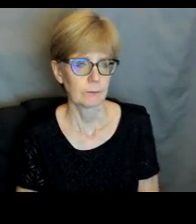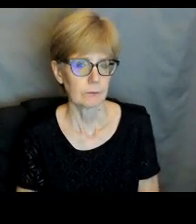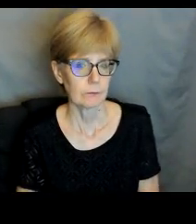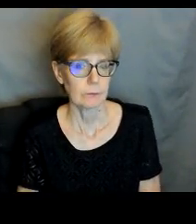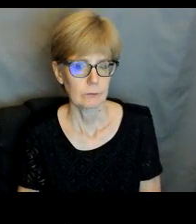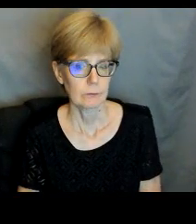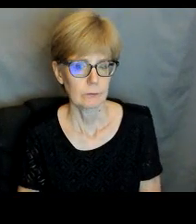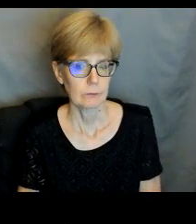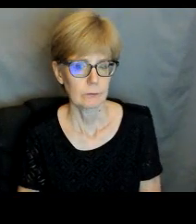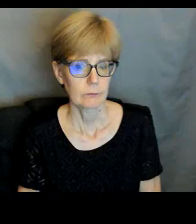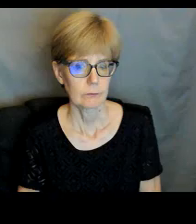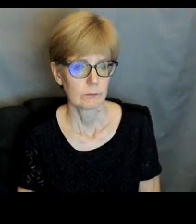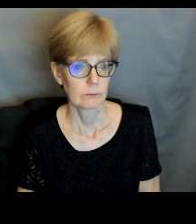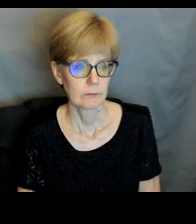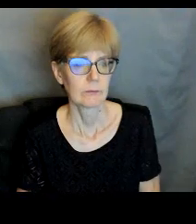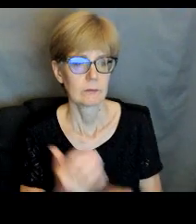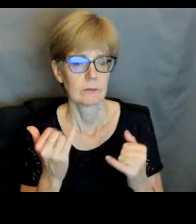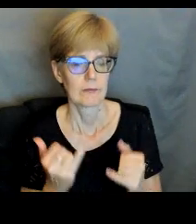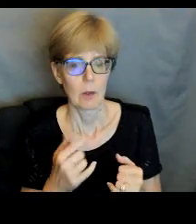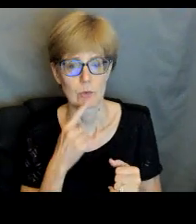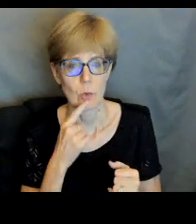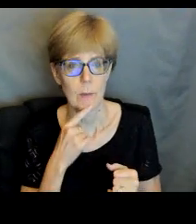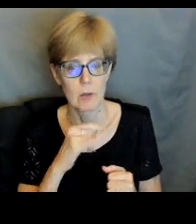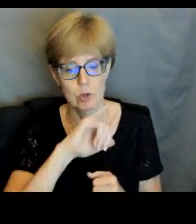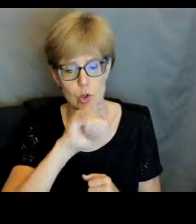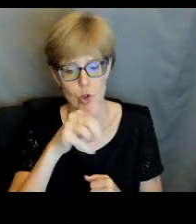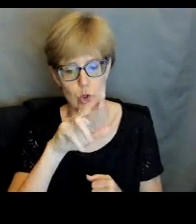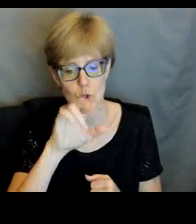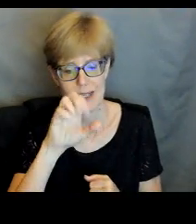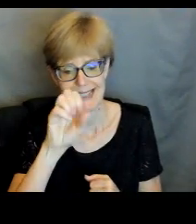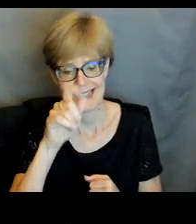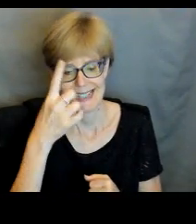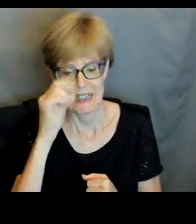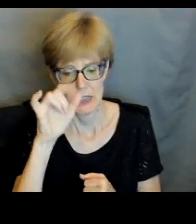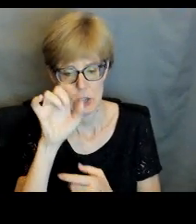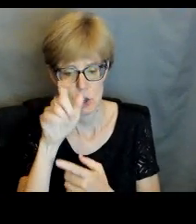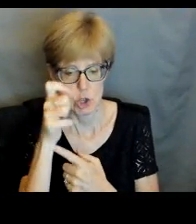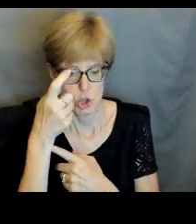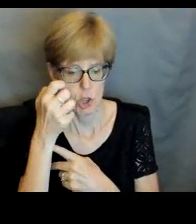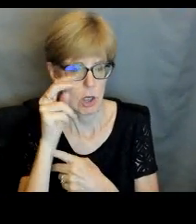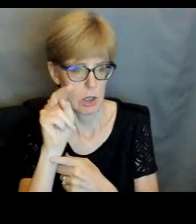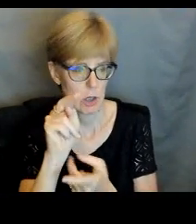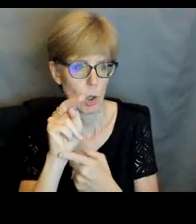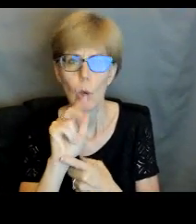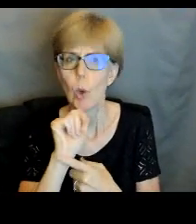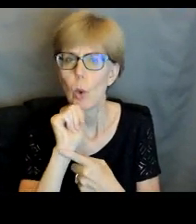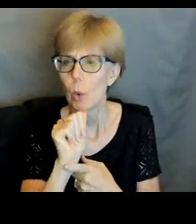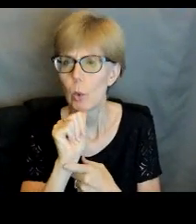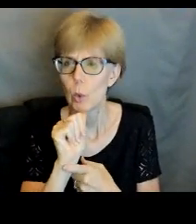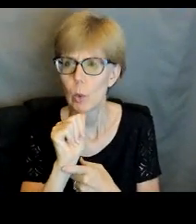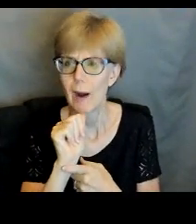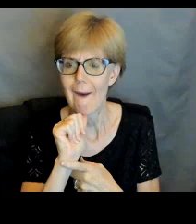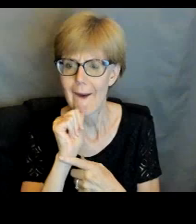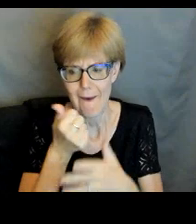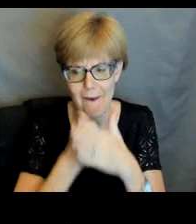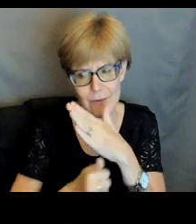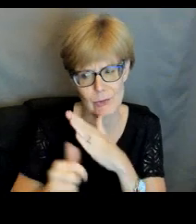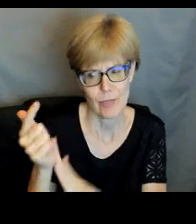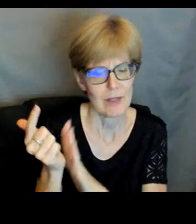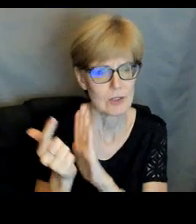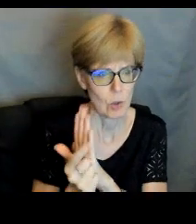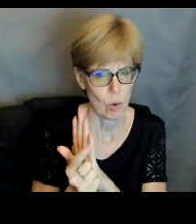All right, we're going to briefly touch on jurisdiction. So, so which providers are covered by our fair housing laws? Under the